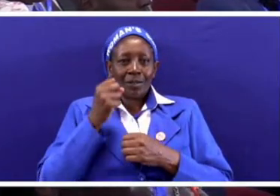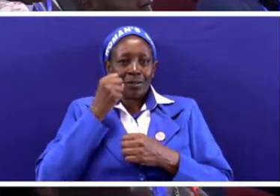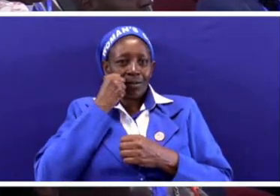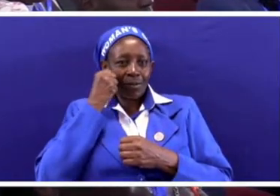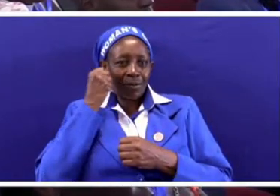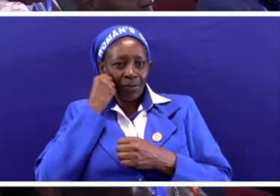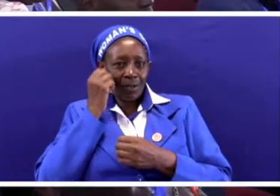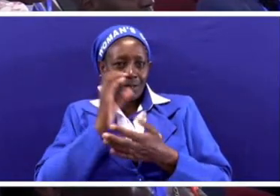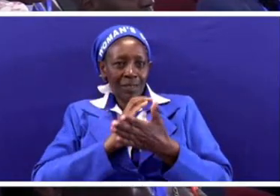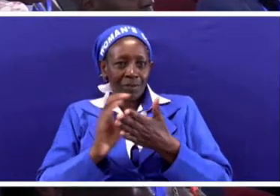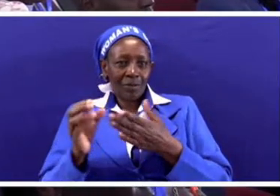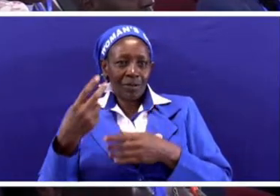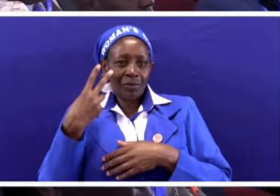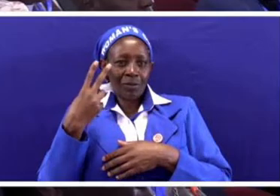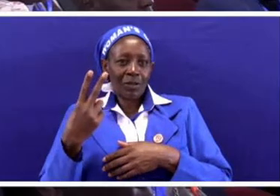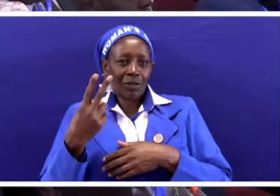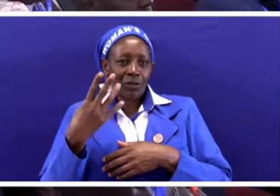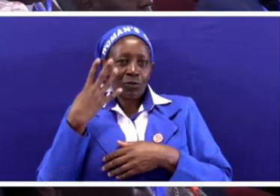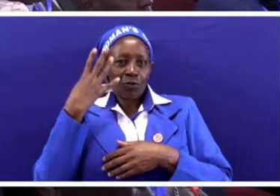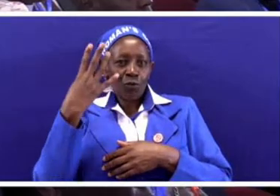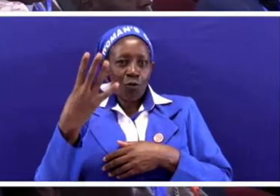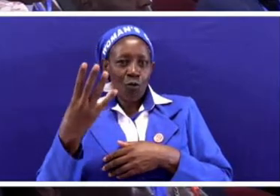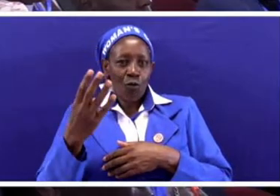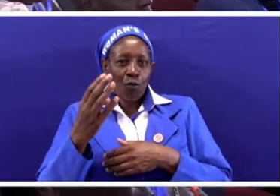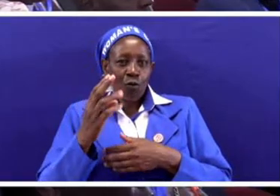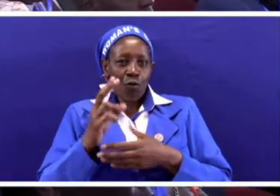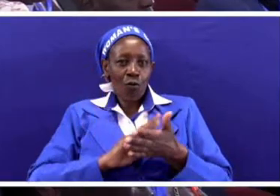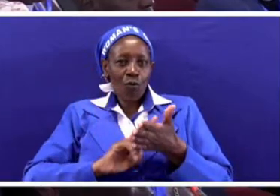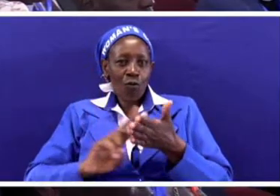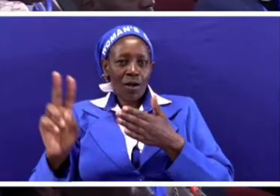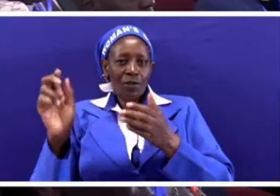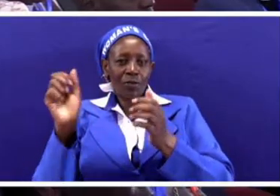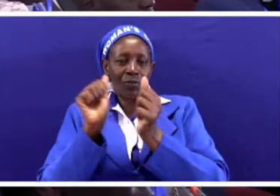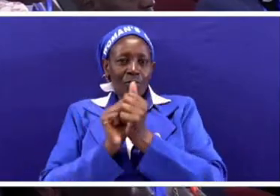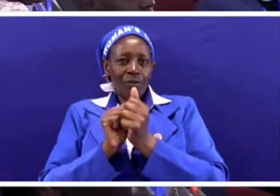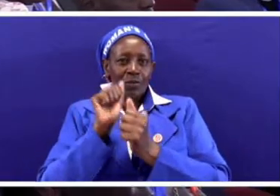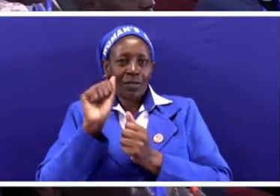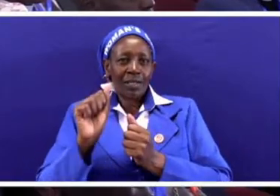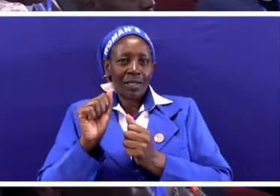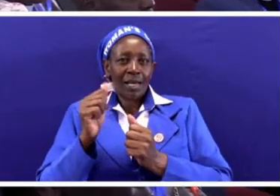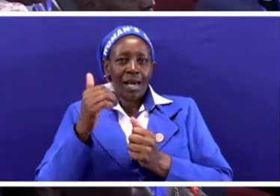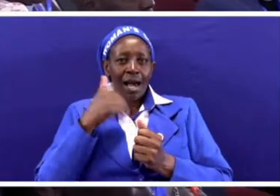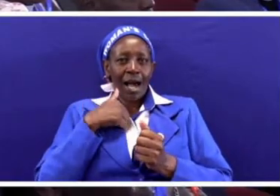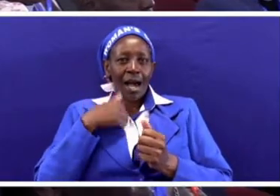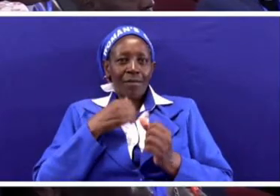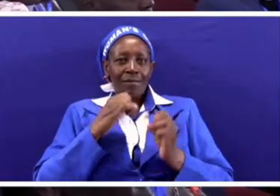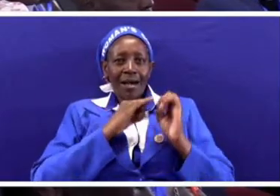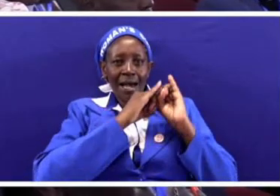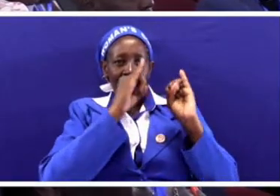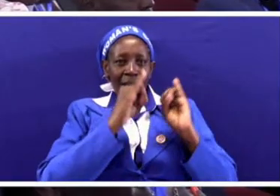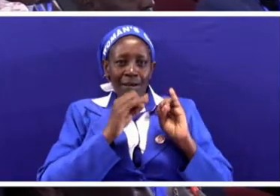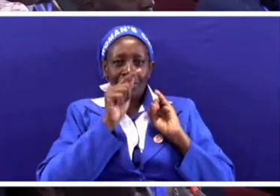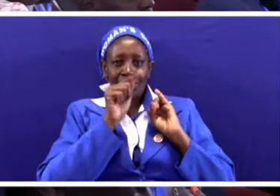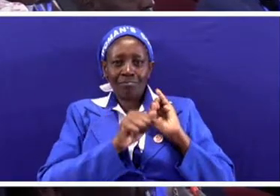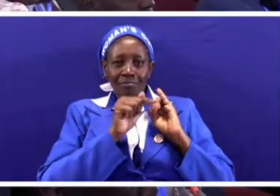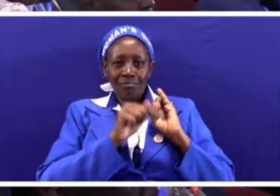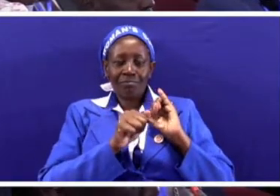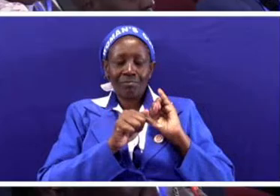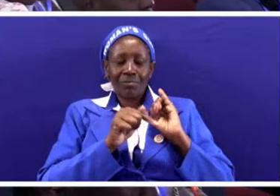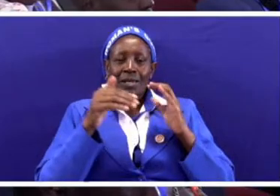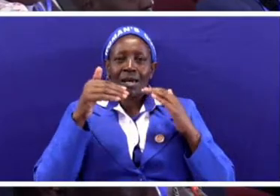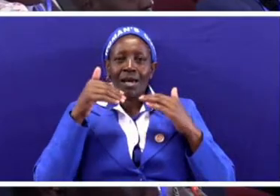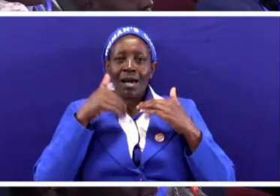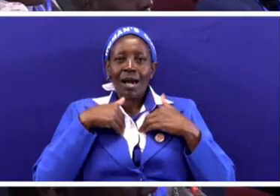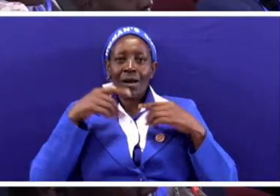15, has two areas, the idols and the living God. And we did